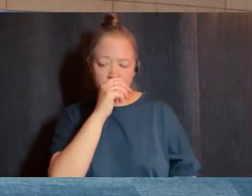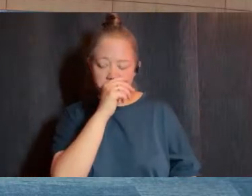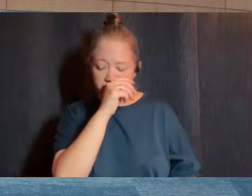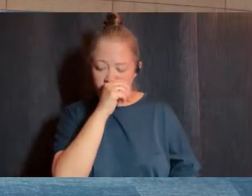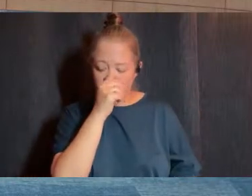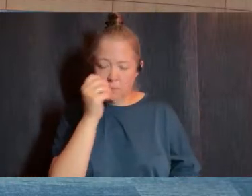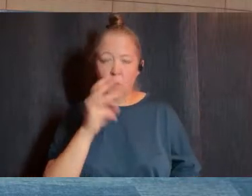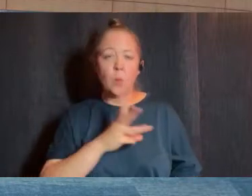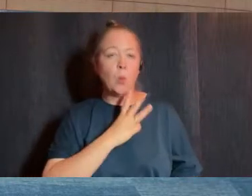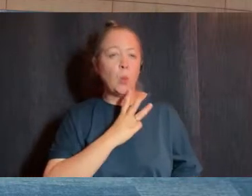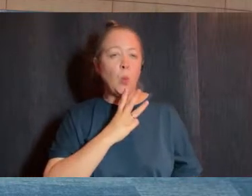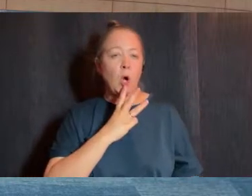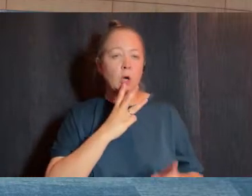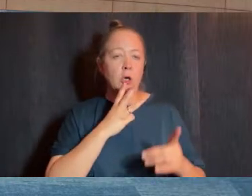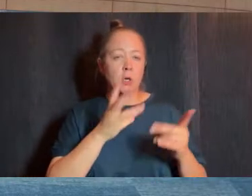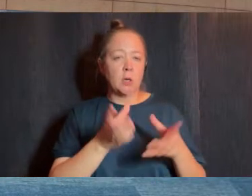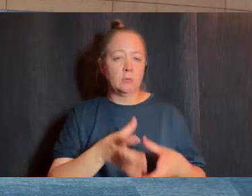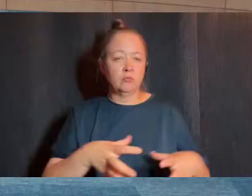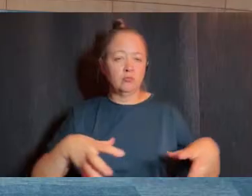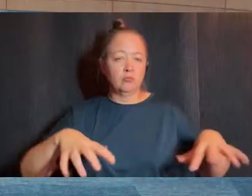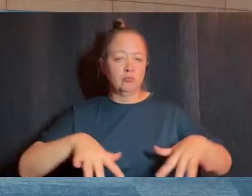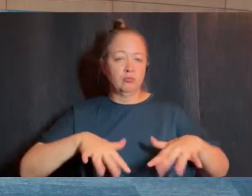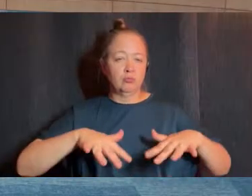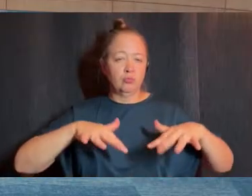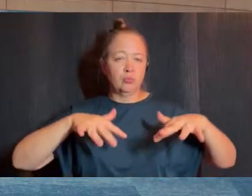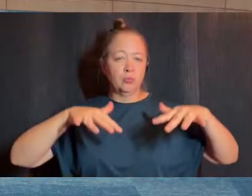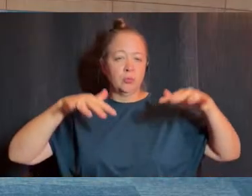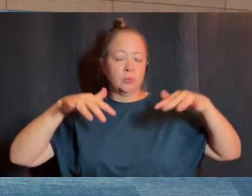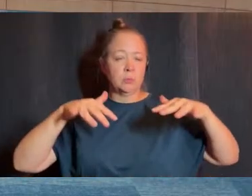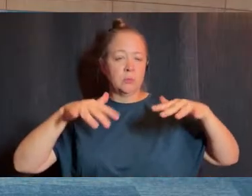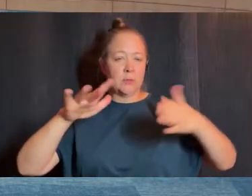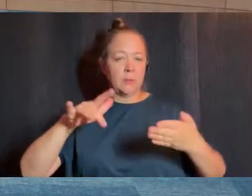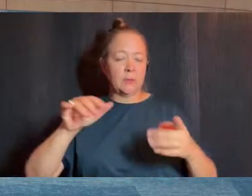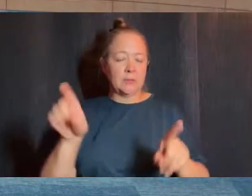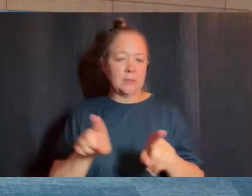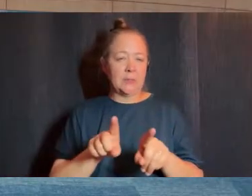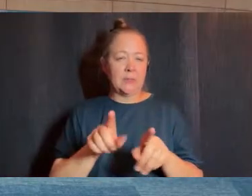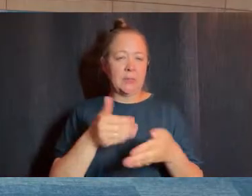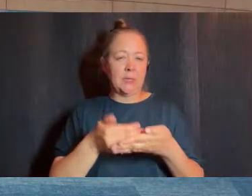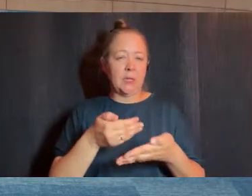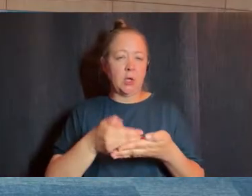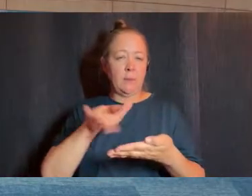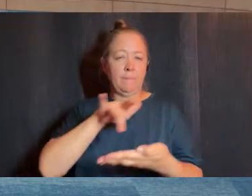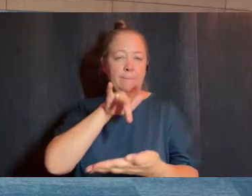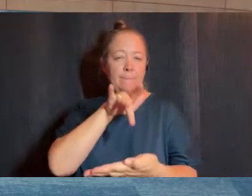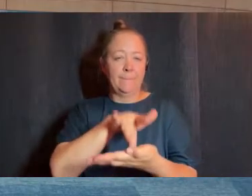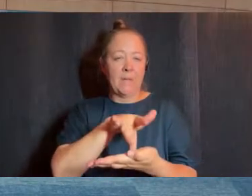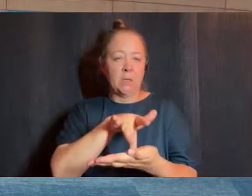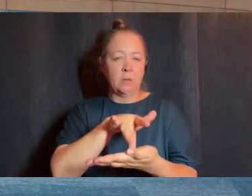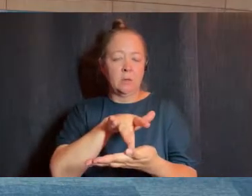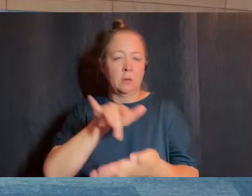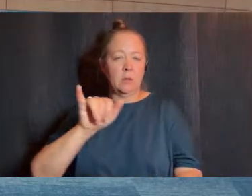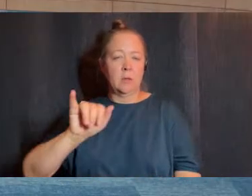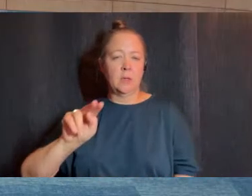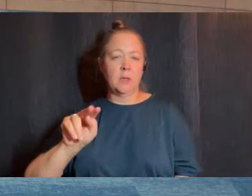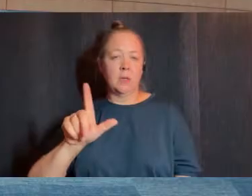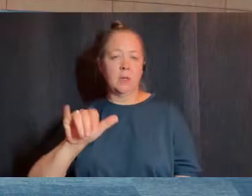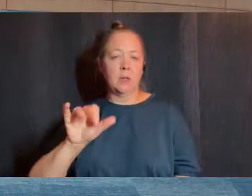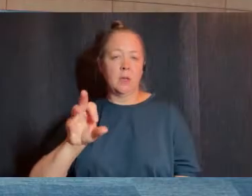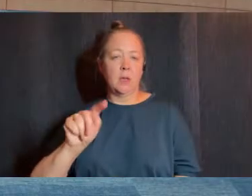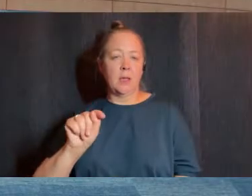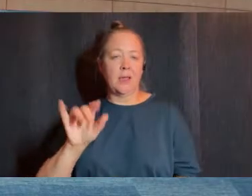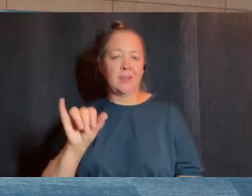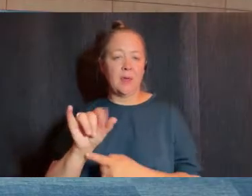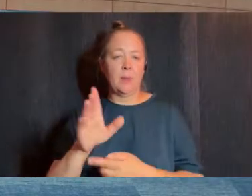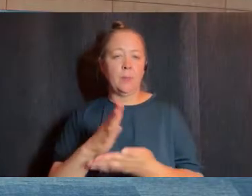ponded pretty continuously by the middle inlet for a while, and that section of rubber track